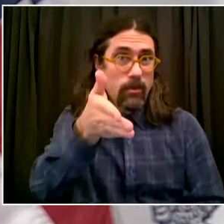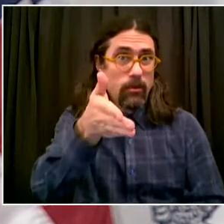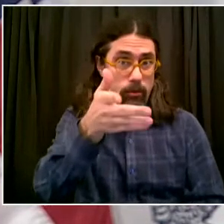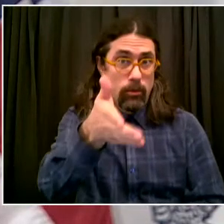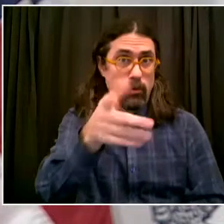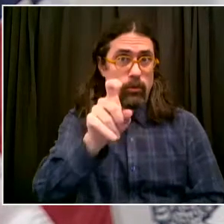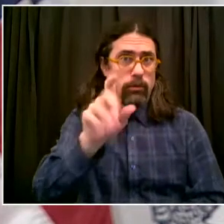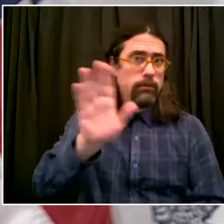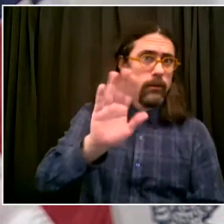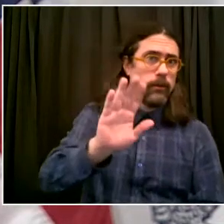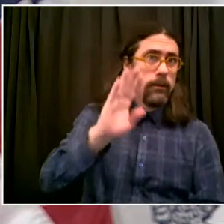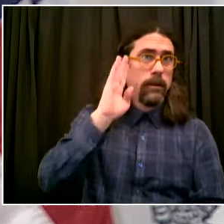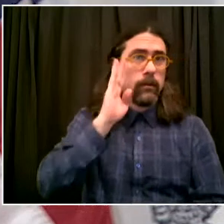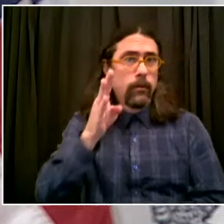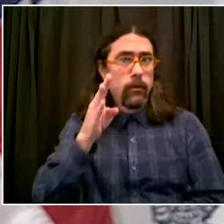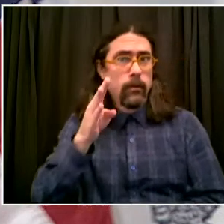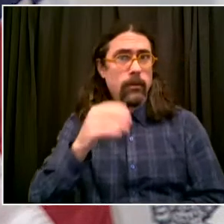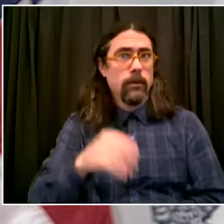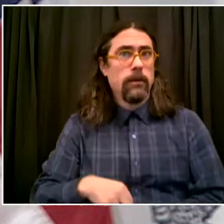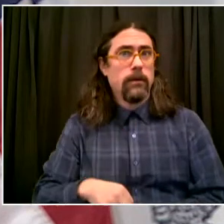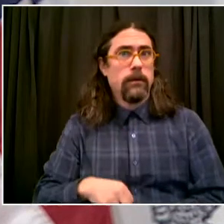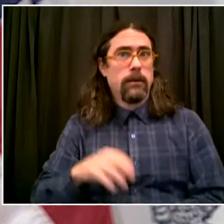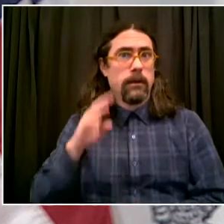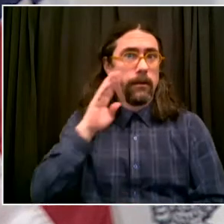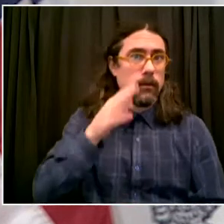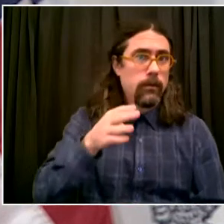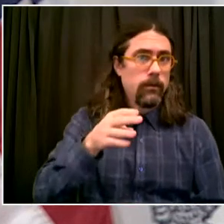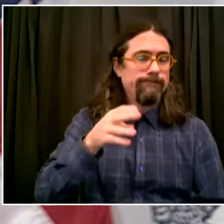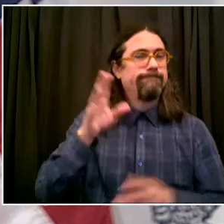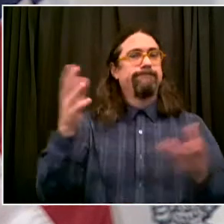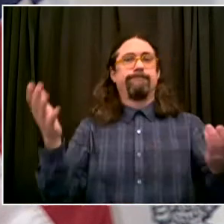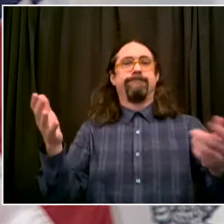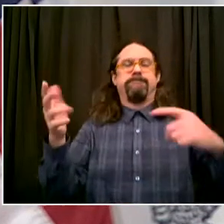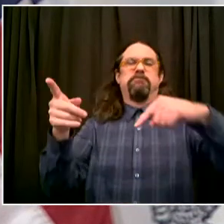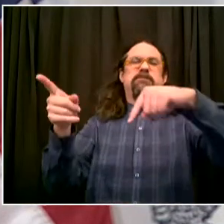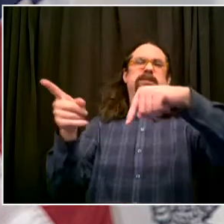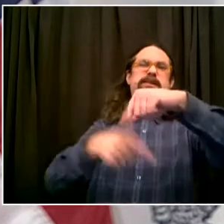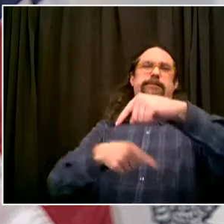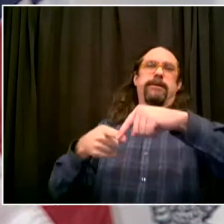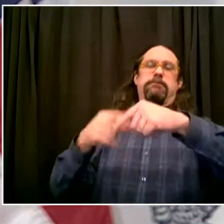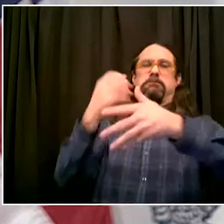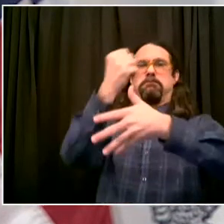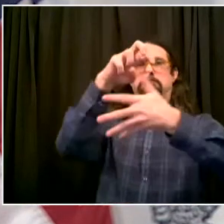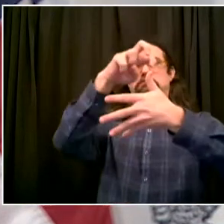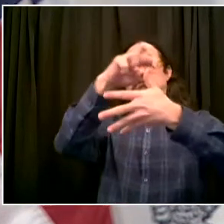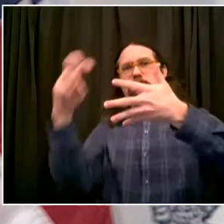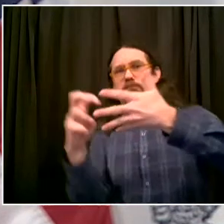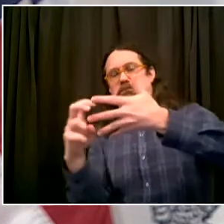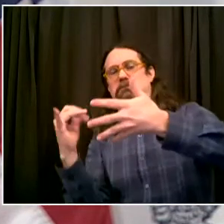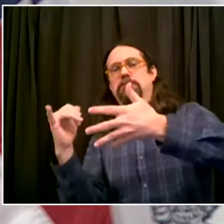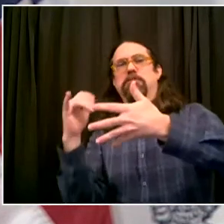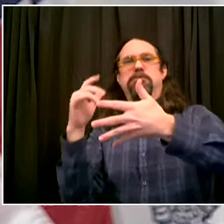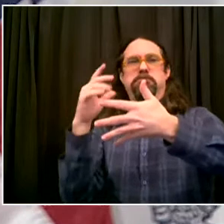Andrew. Let's try Andrew a little bit later. We'll go to Juan Manuel from New York One.